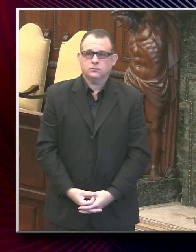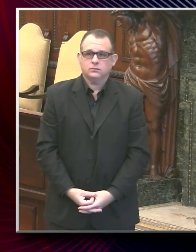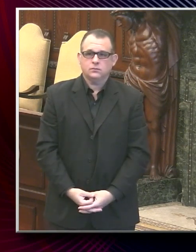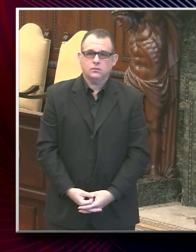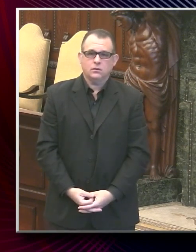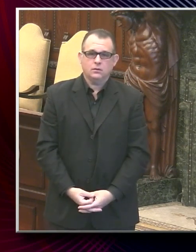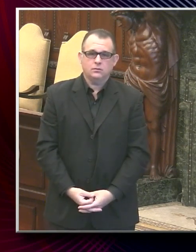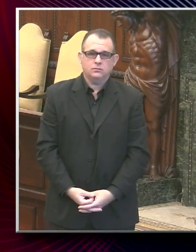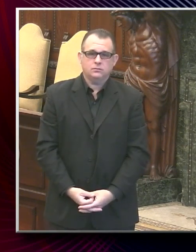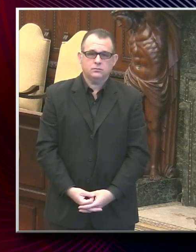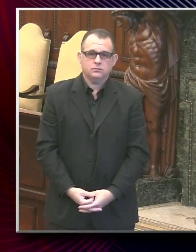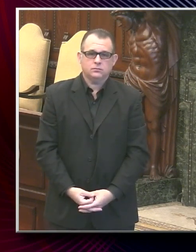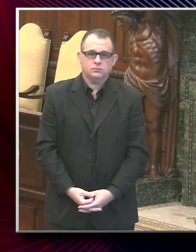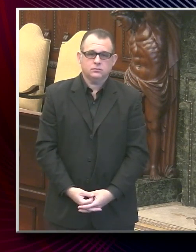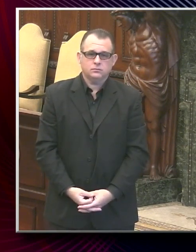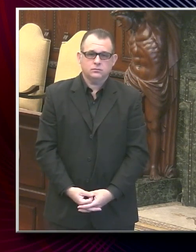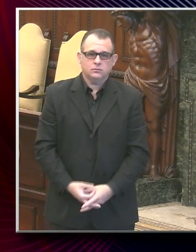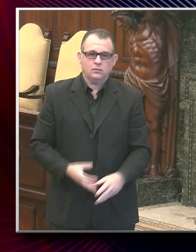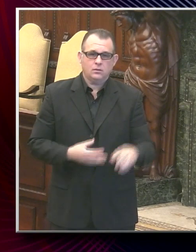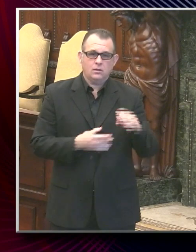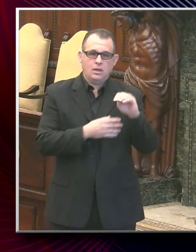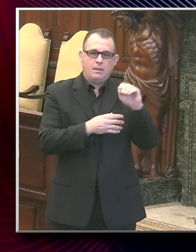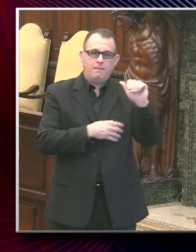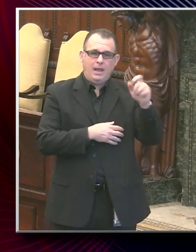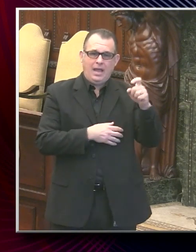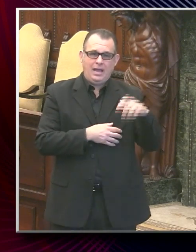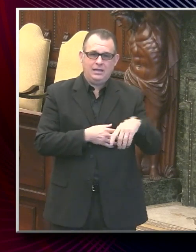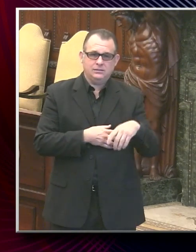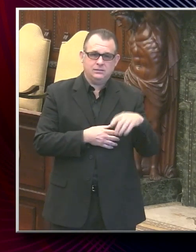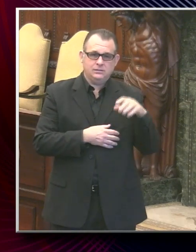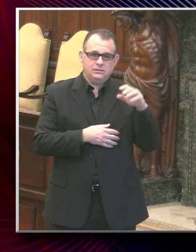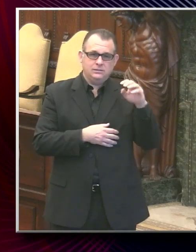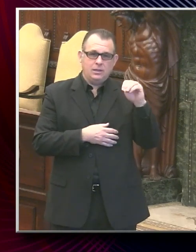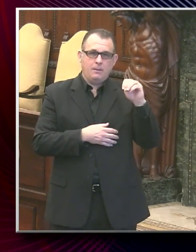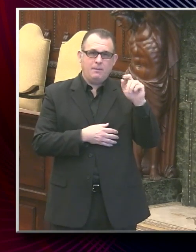Next up, we have Max Marin of Billy Penn.